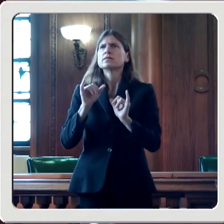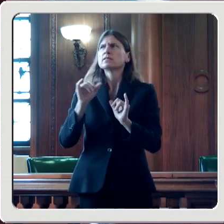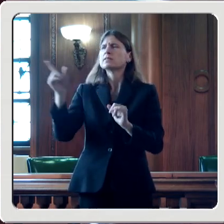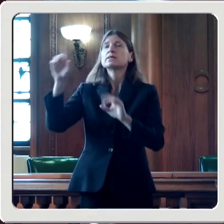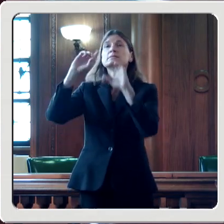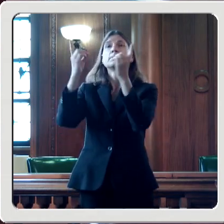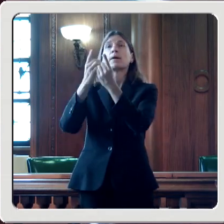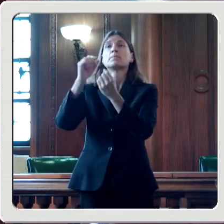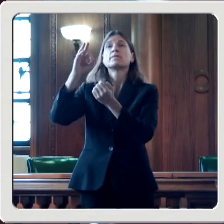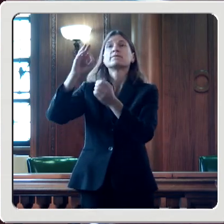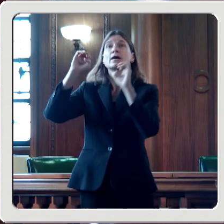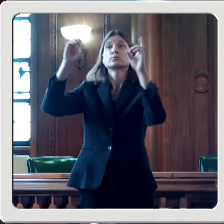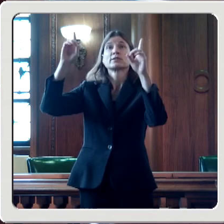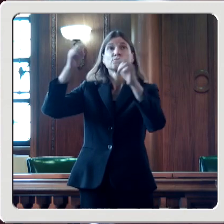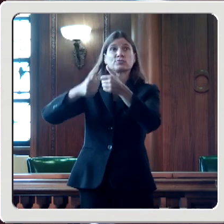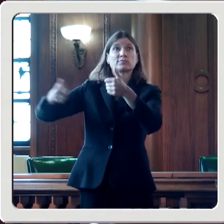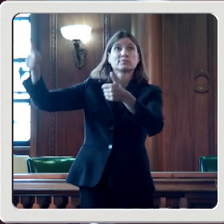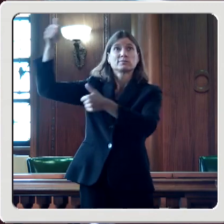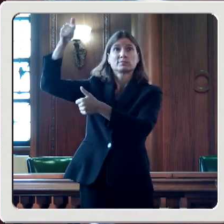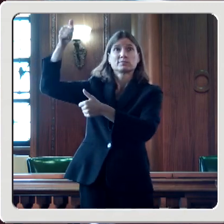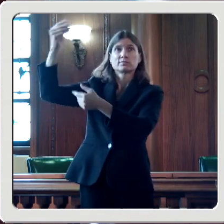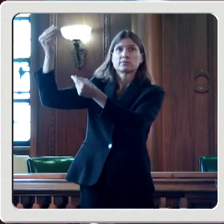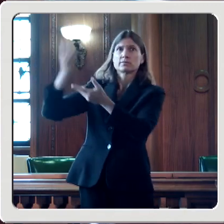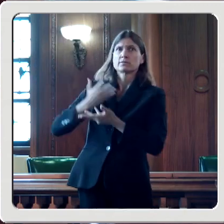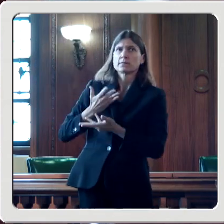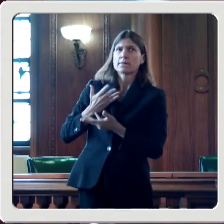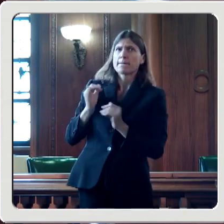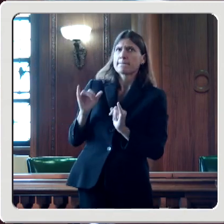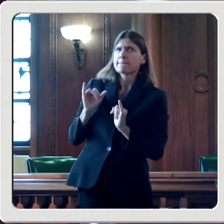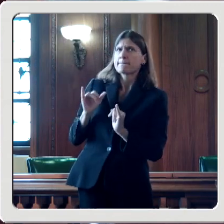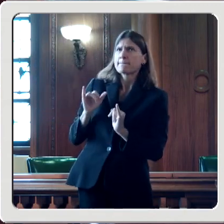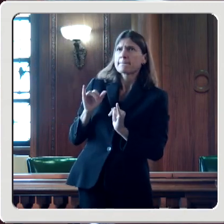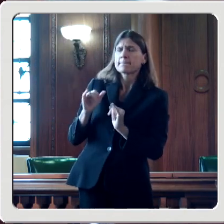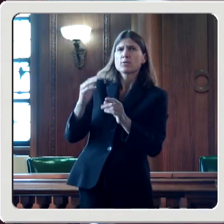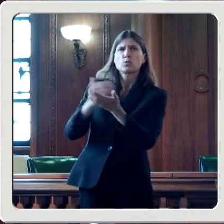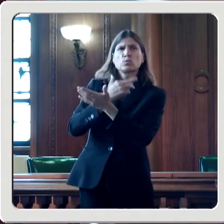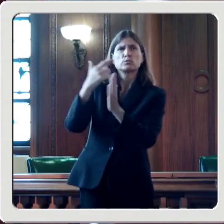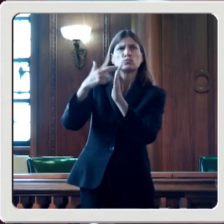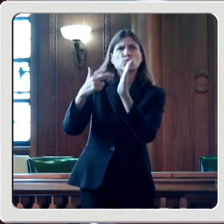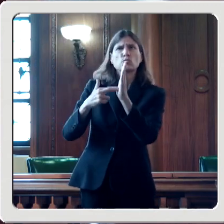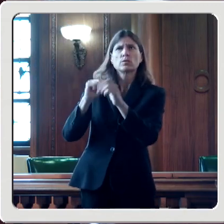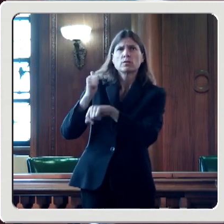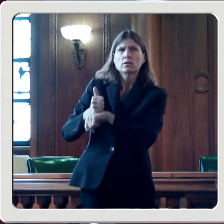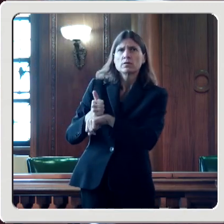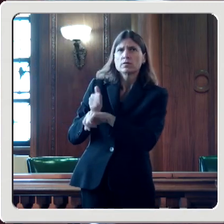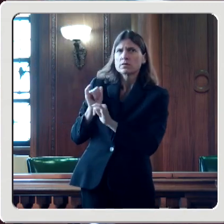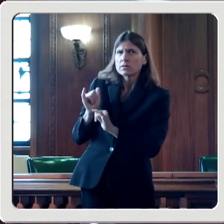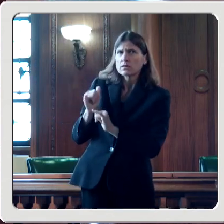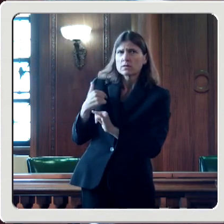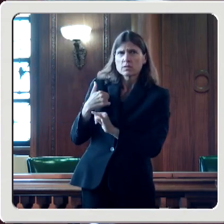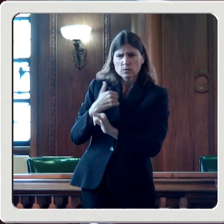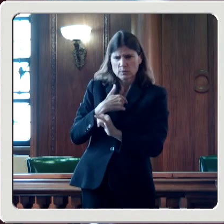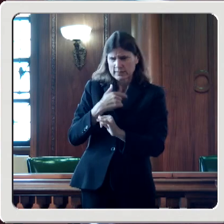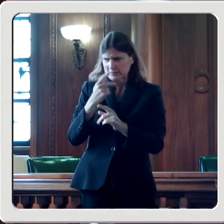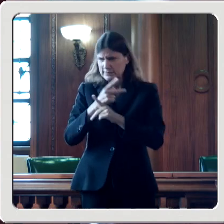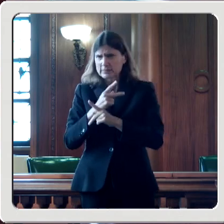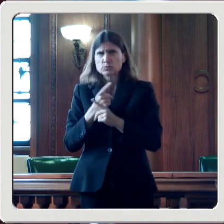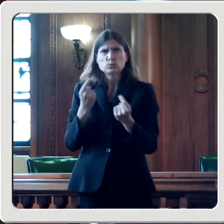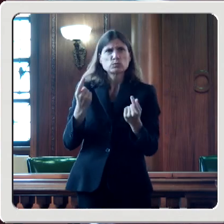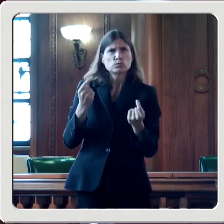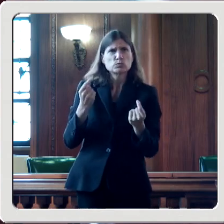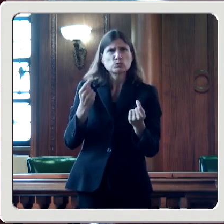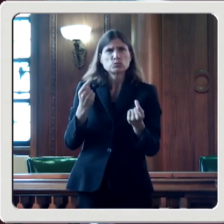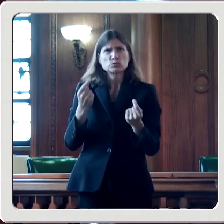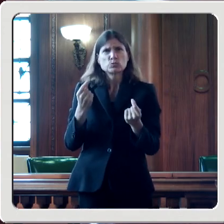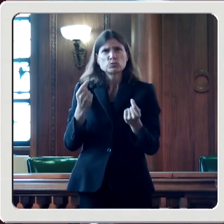already put across our plan and have an industrial hygienist reviewing all our buildings and make sure that they're safe and